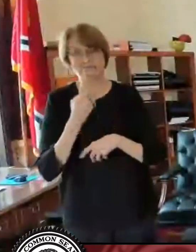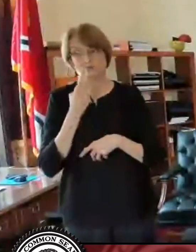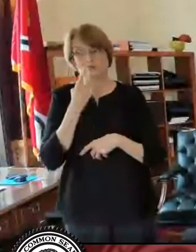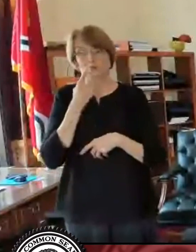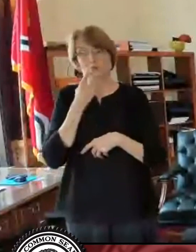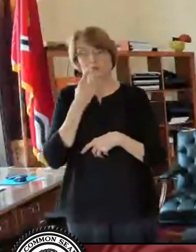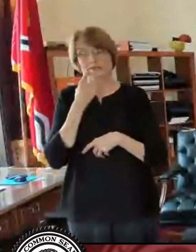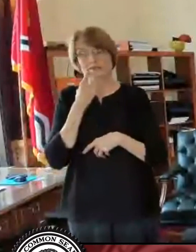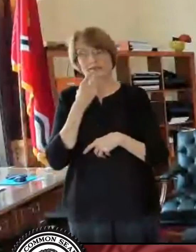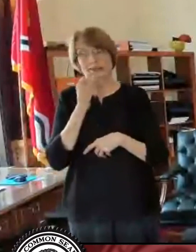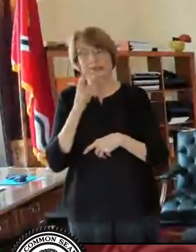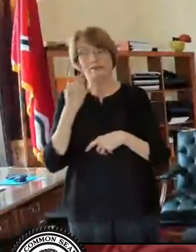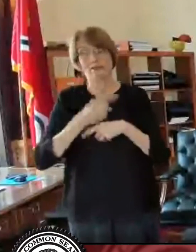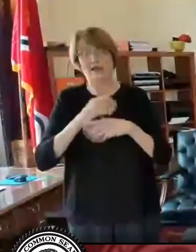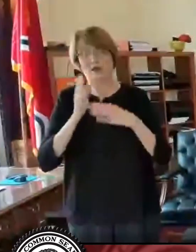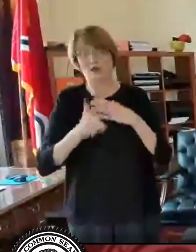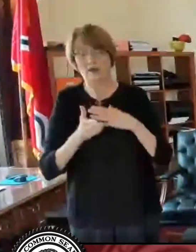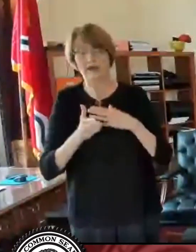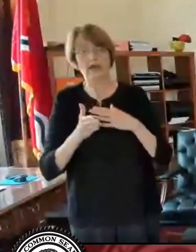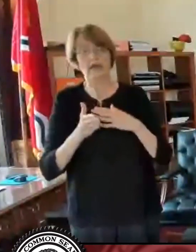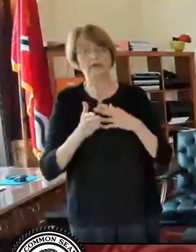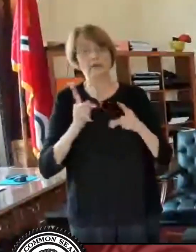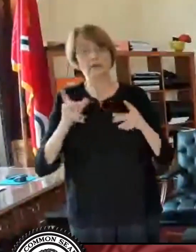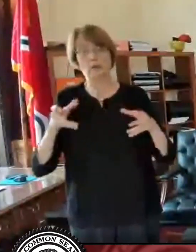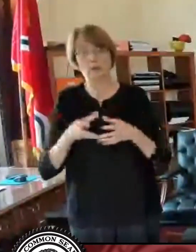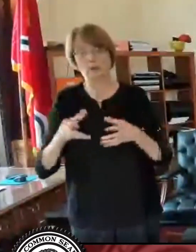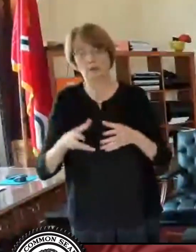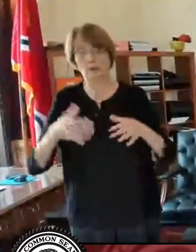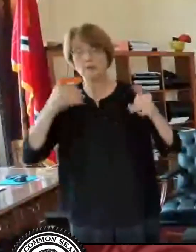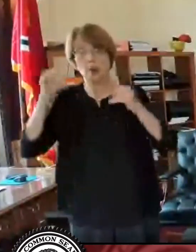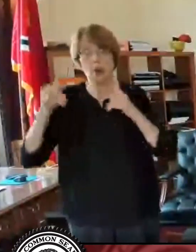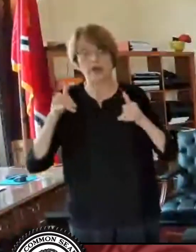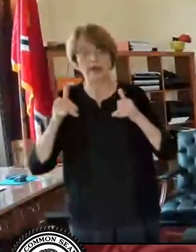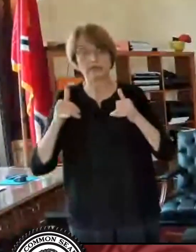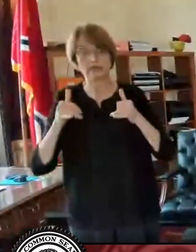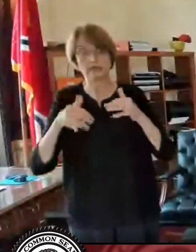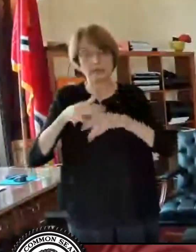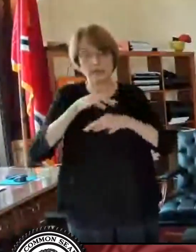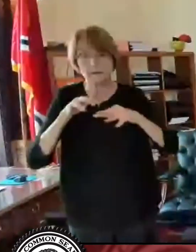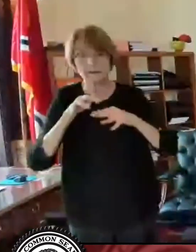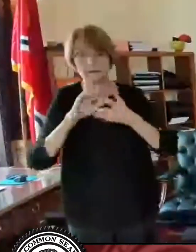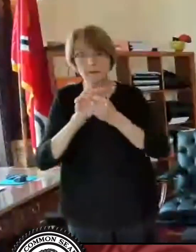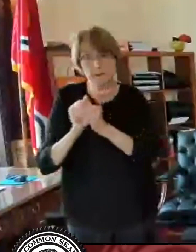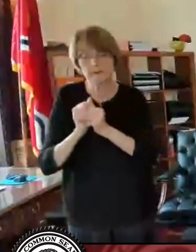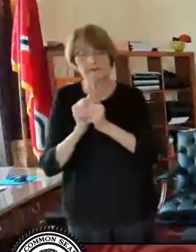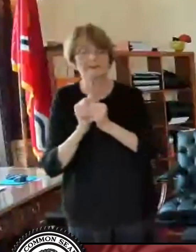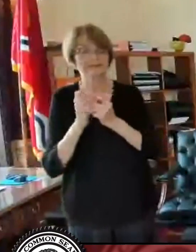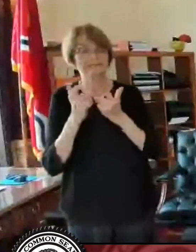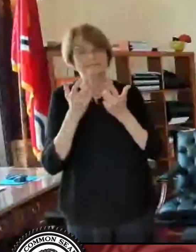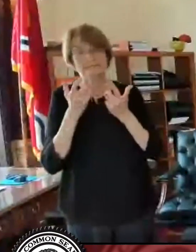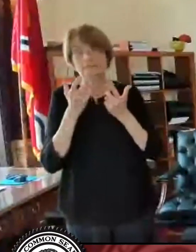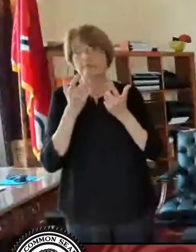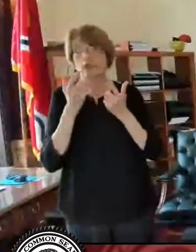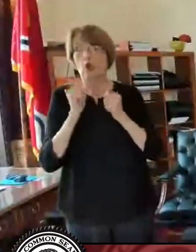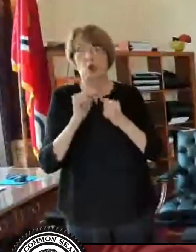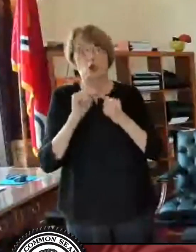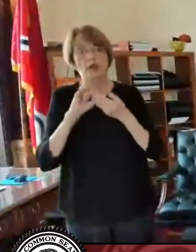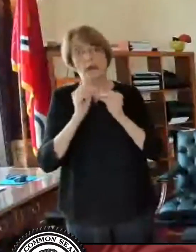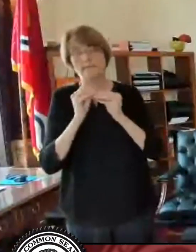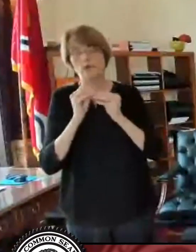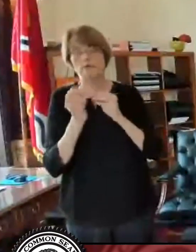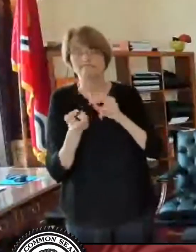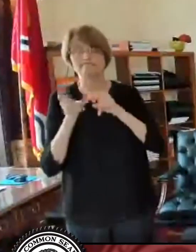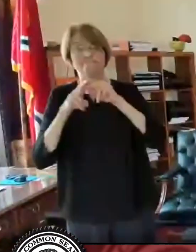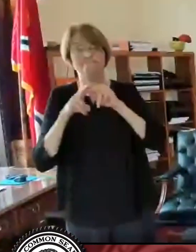any parties or social get-togethers, that sort of thing that occurred over the Labor Day weekend. It has been historically, and I'm